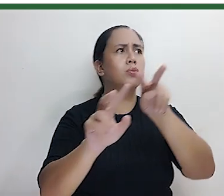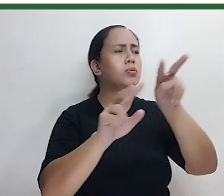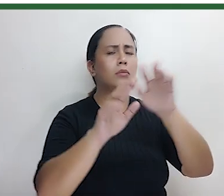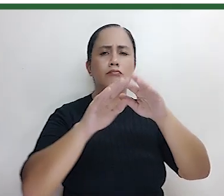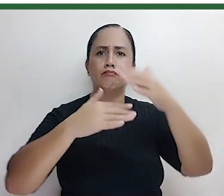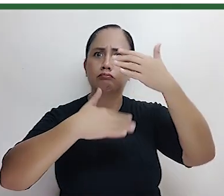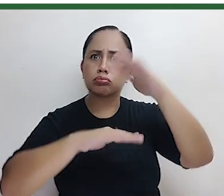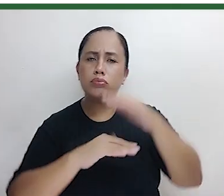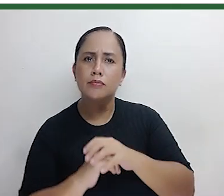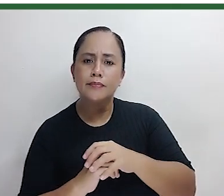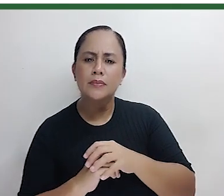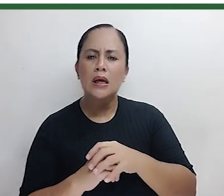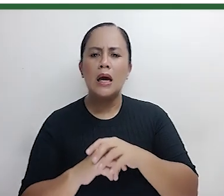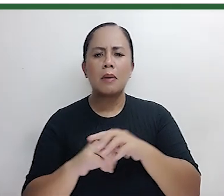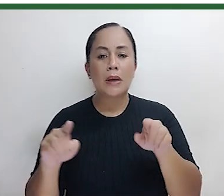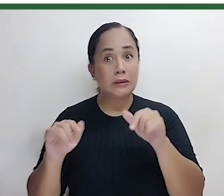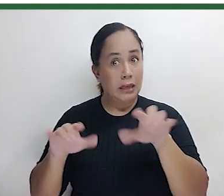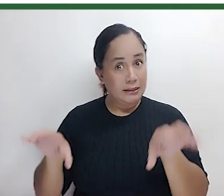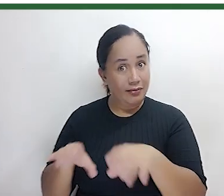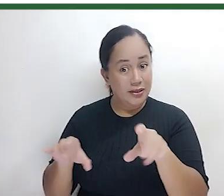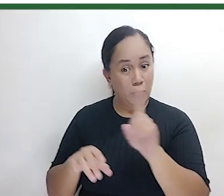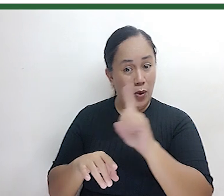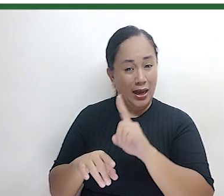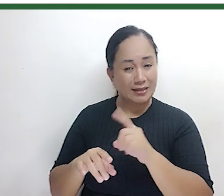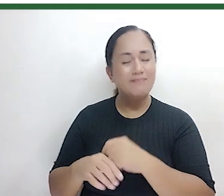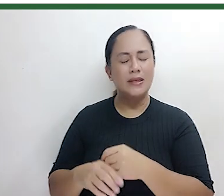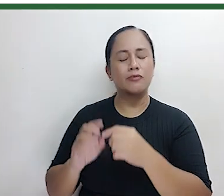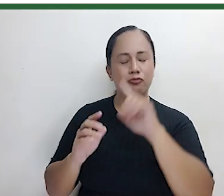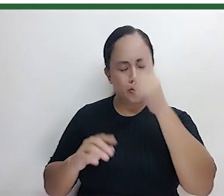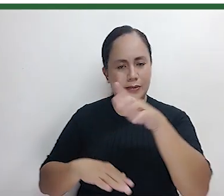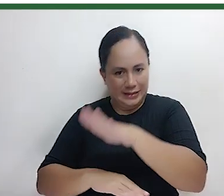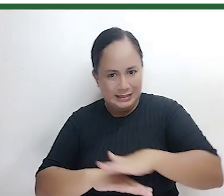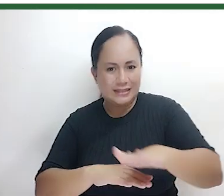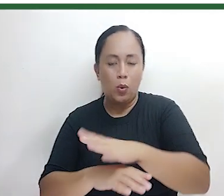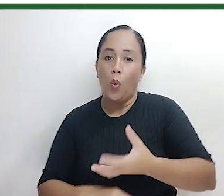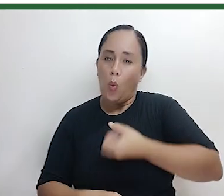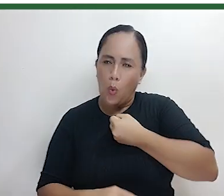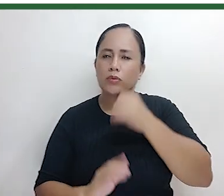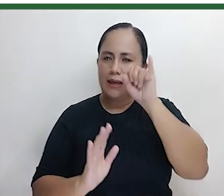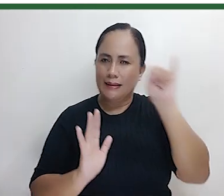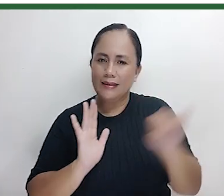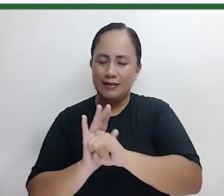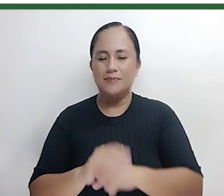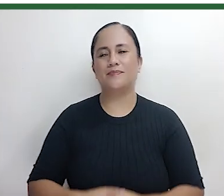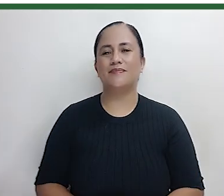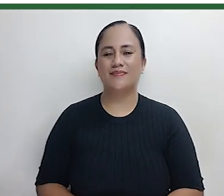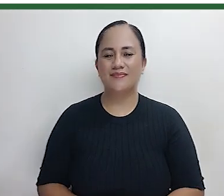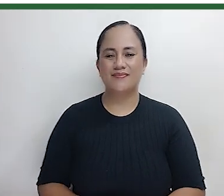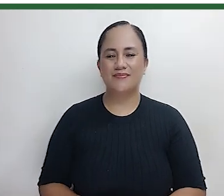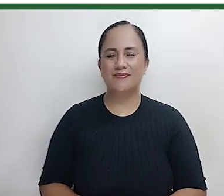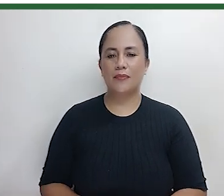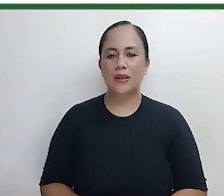outside the window. However, in this activity, let us touch base first on our own